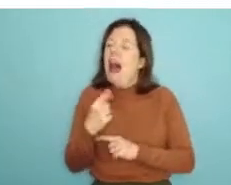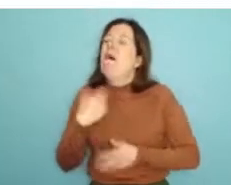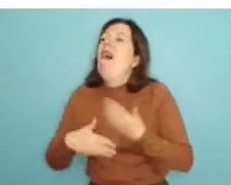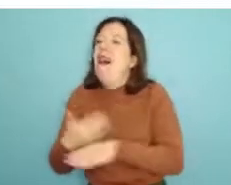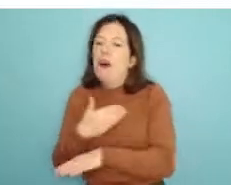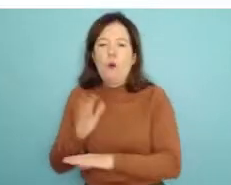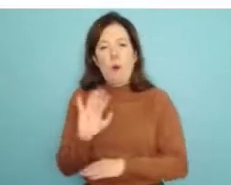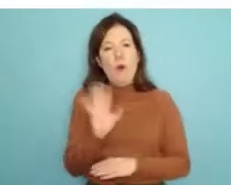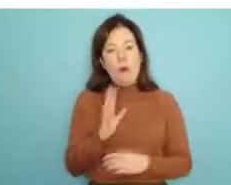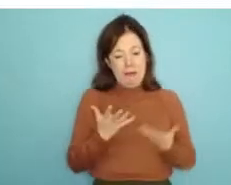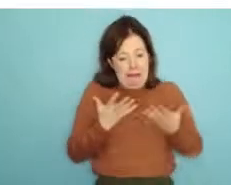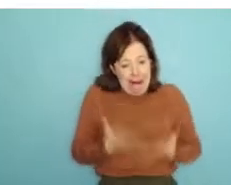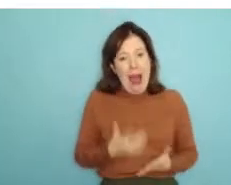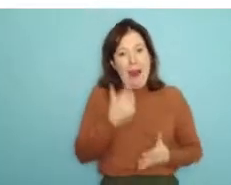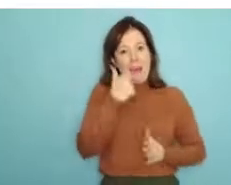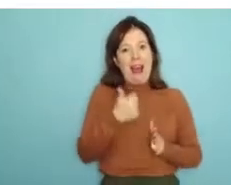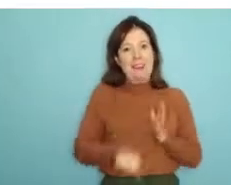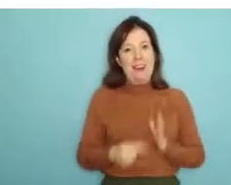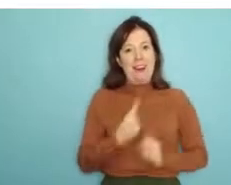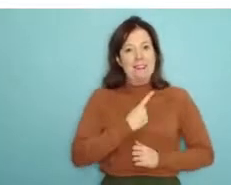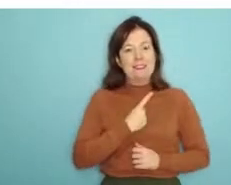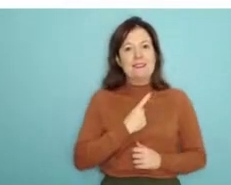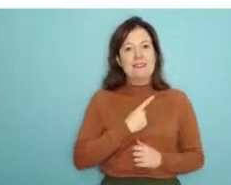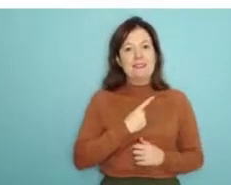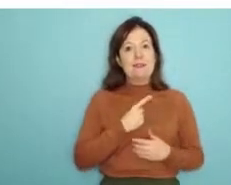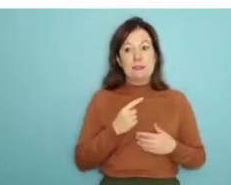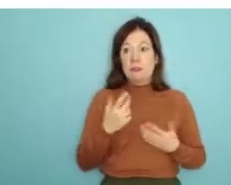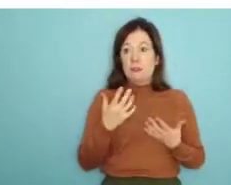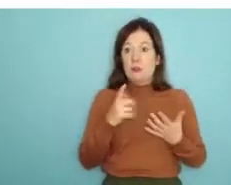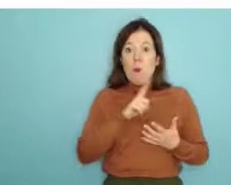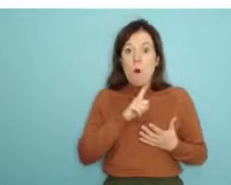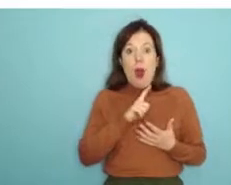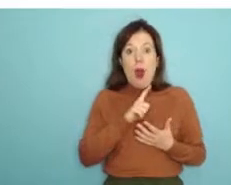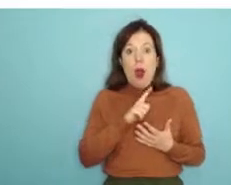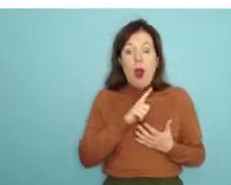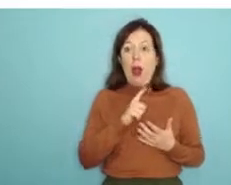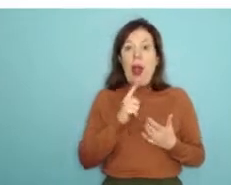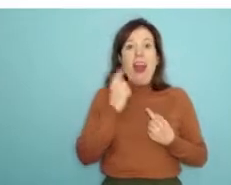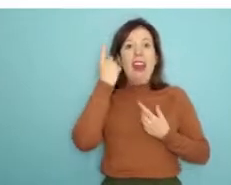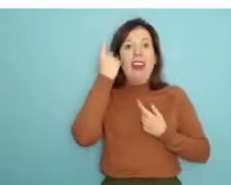that's really important because this is about taking us from thinking about into doing.